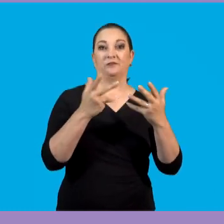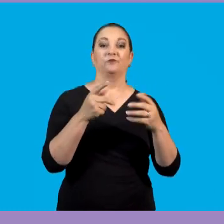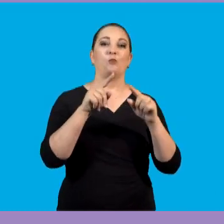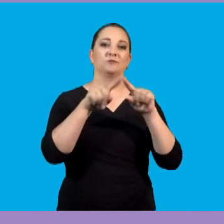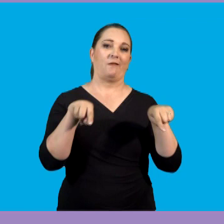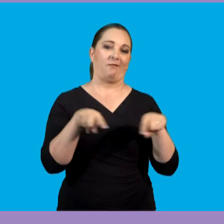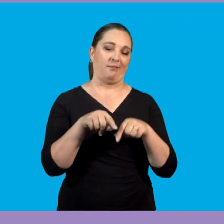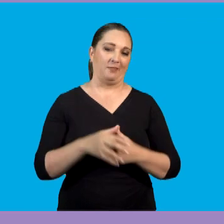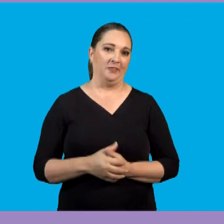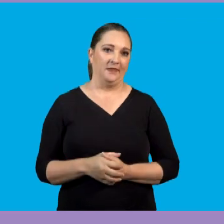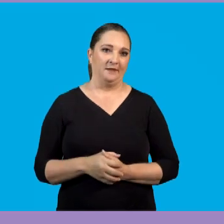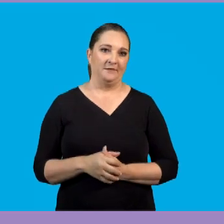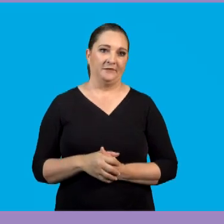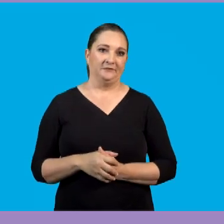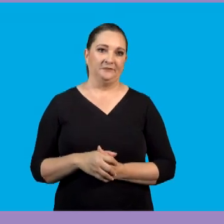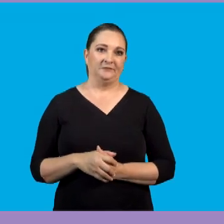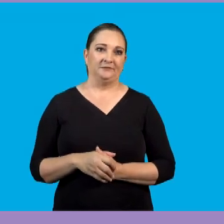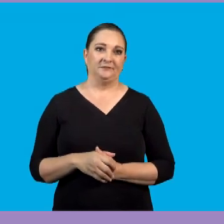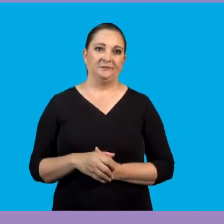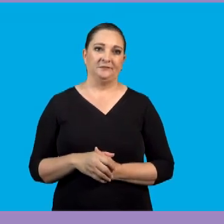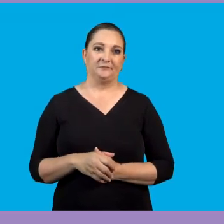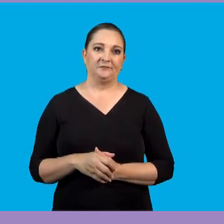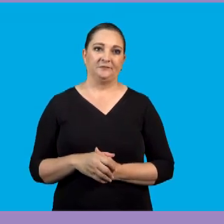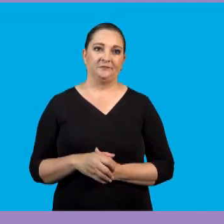angles of a triangle.